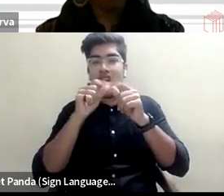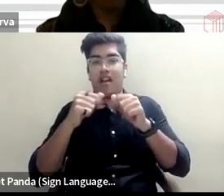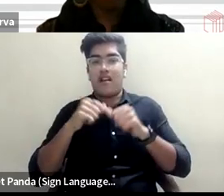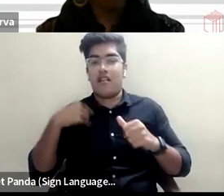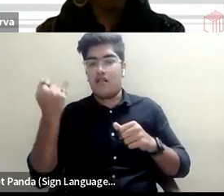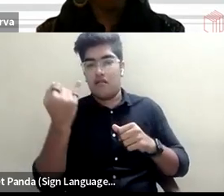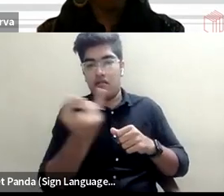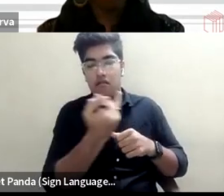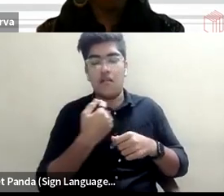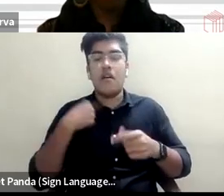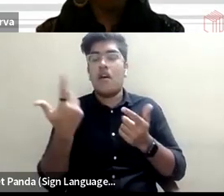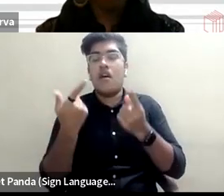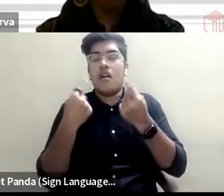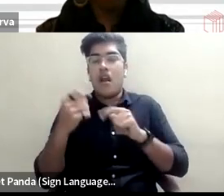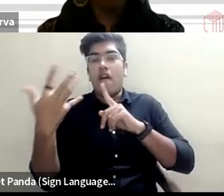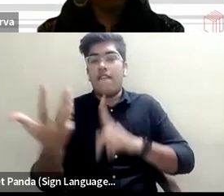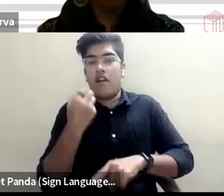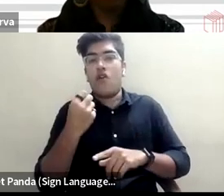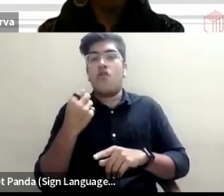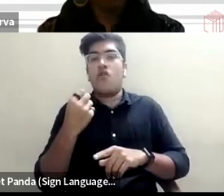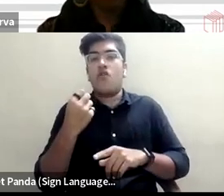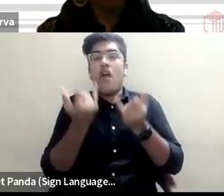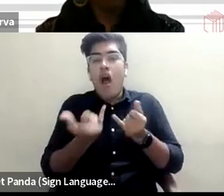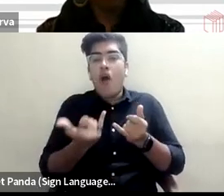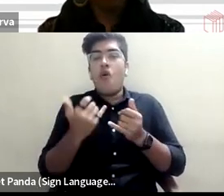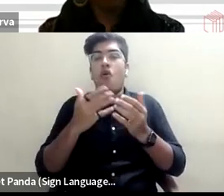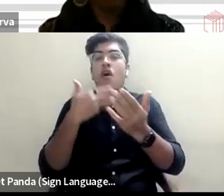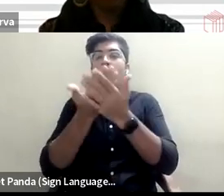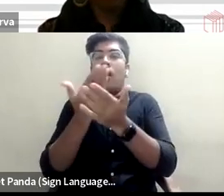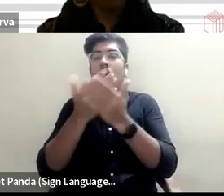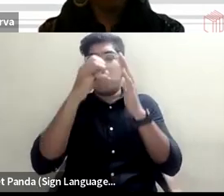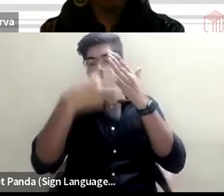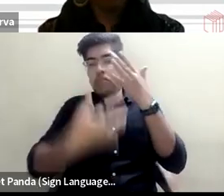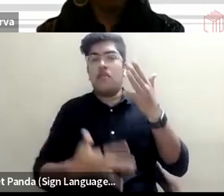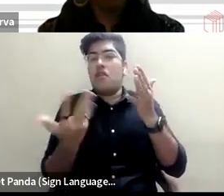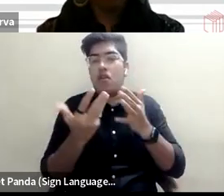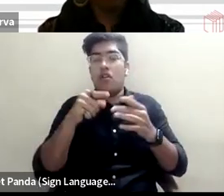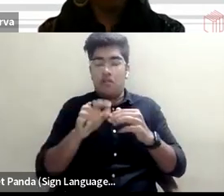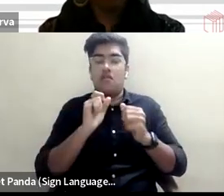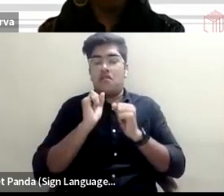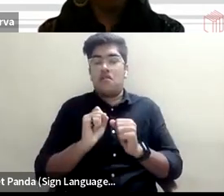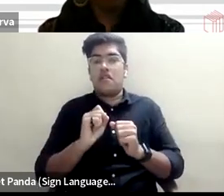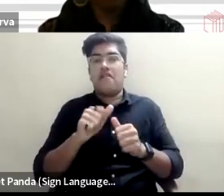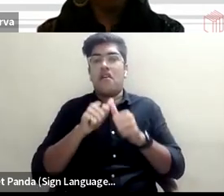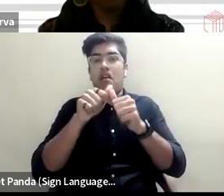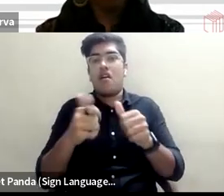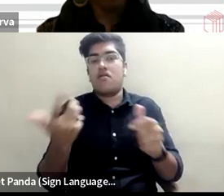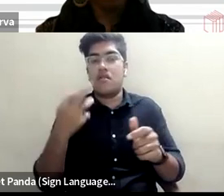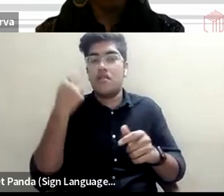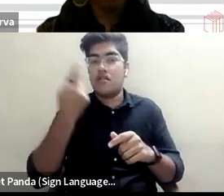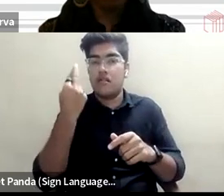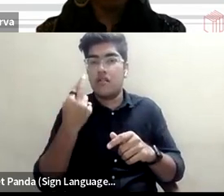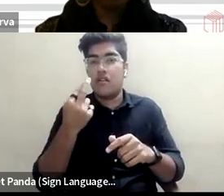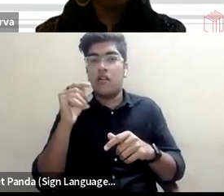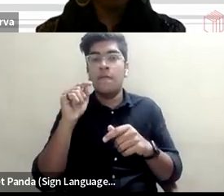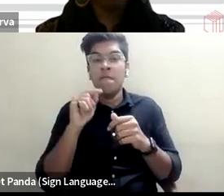find the number of Constitution Bench cases that are pending. It turns out it's actually a really difficult question to answer, because the Supreme Court in